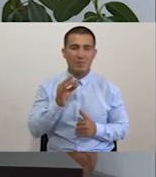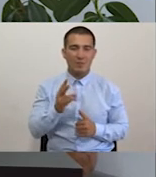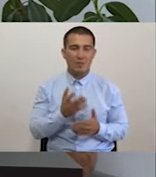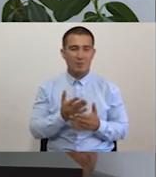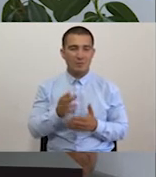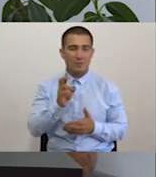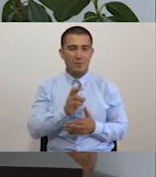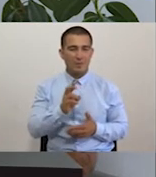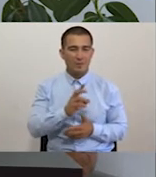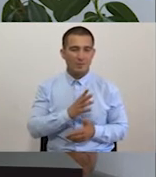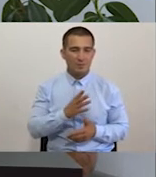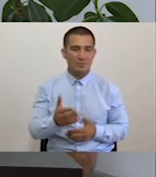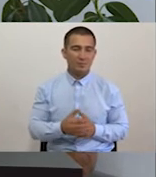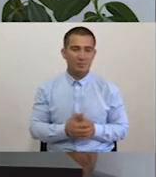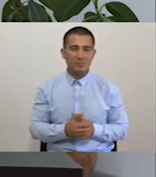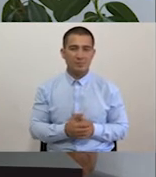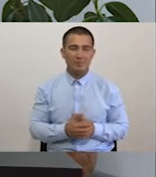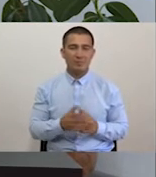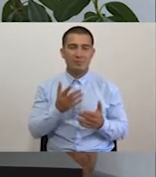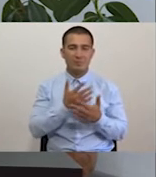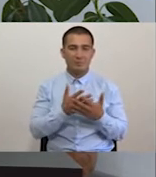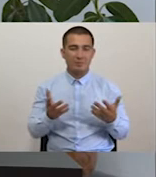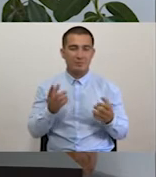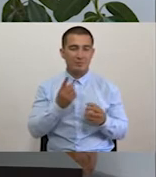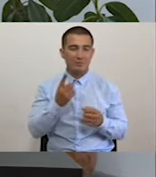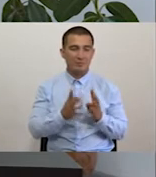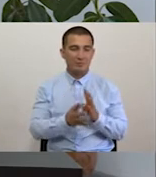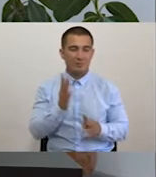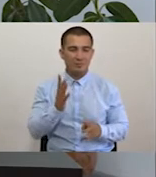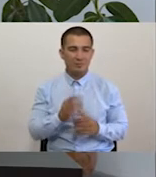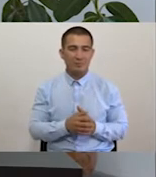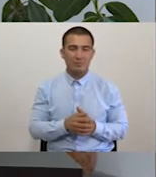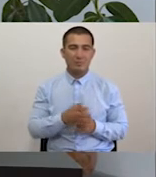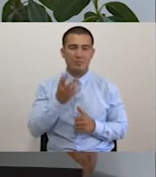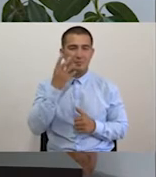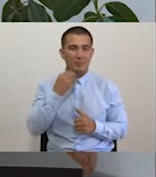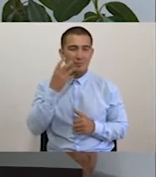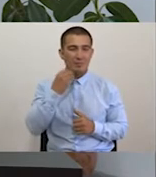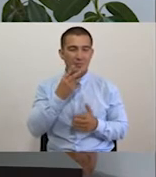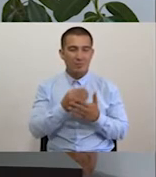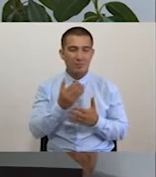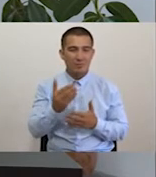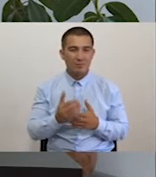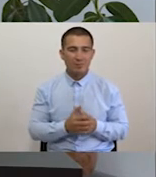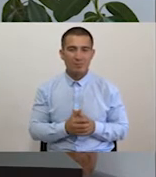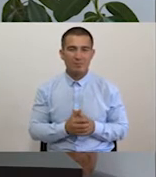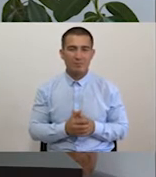Fonimiz oq bo'lganligi uchun birinchi galda olmaning